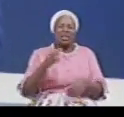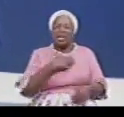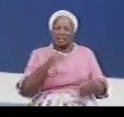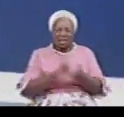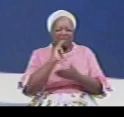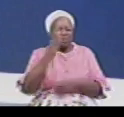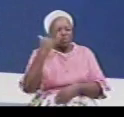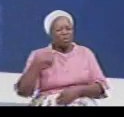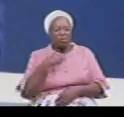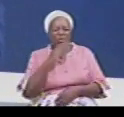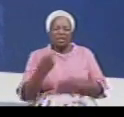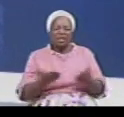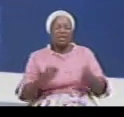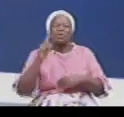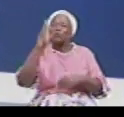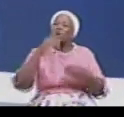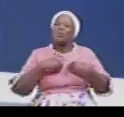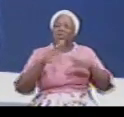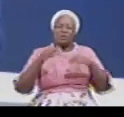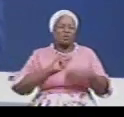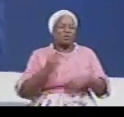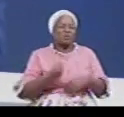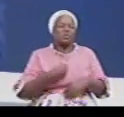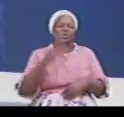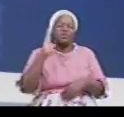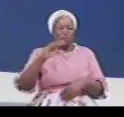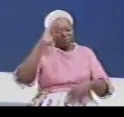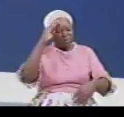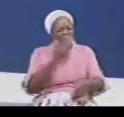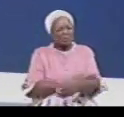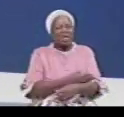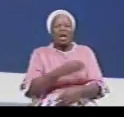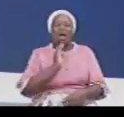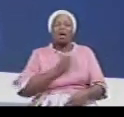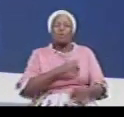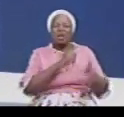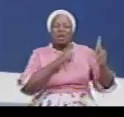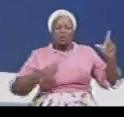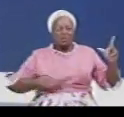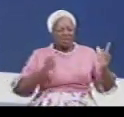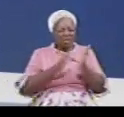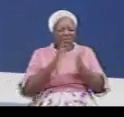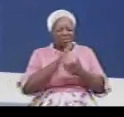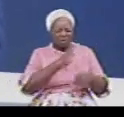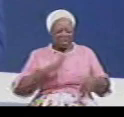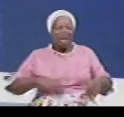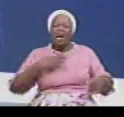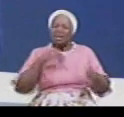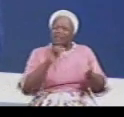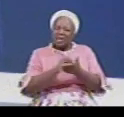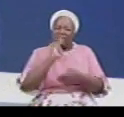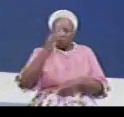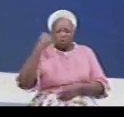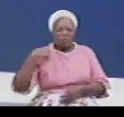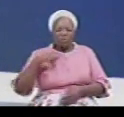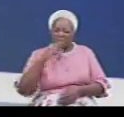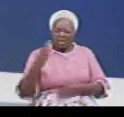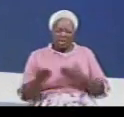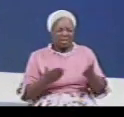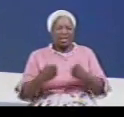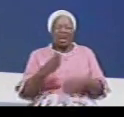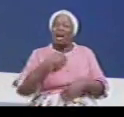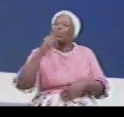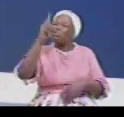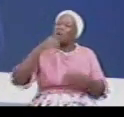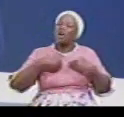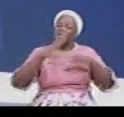are here. You have given us your Son, our Lord Jesus Christ. And that is why we are here. And you have given